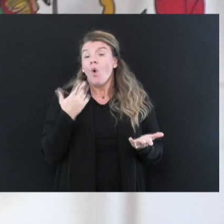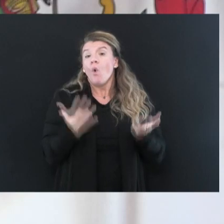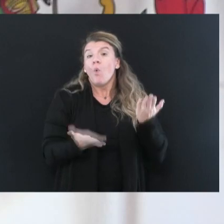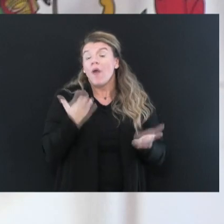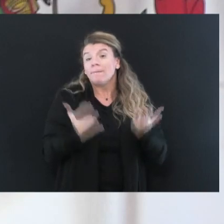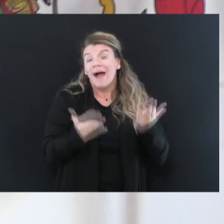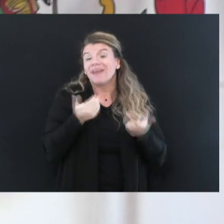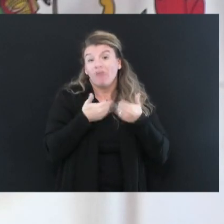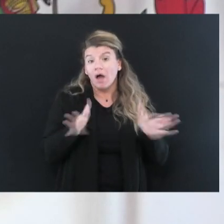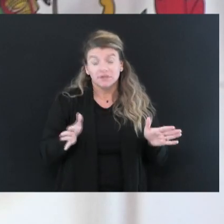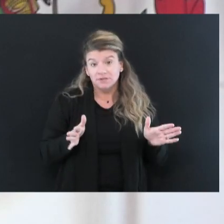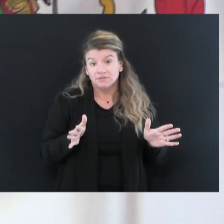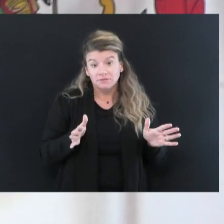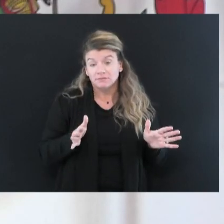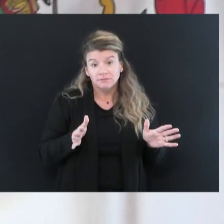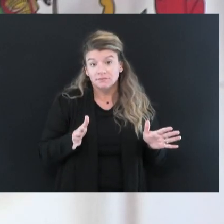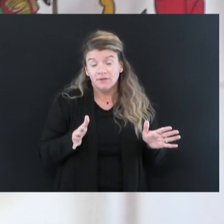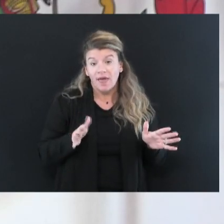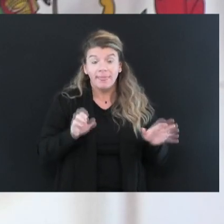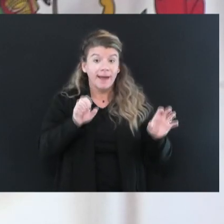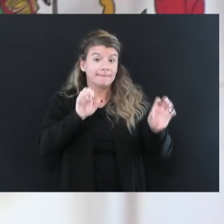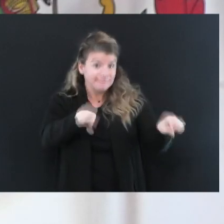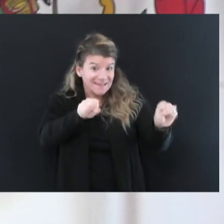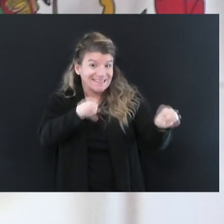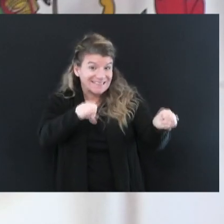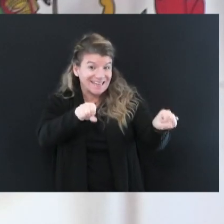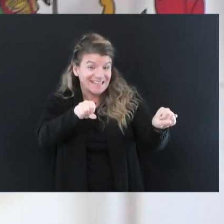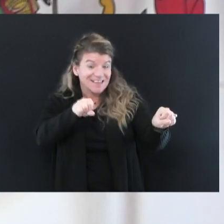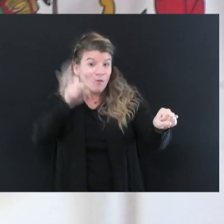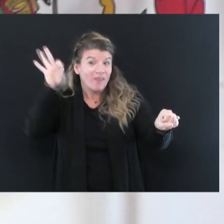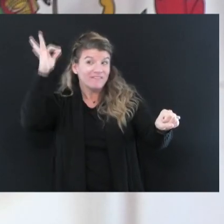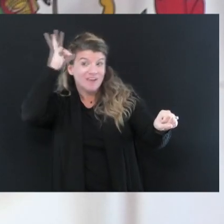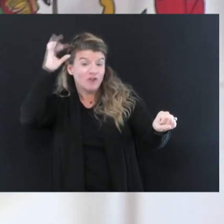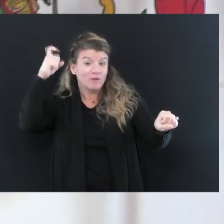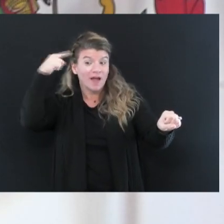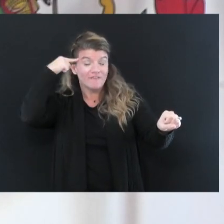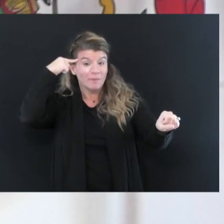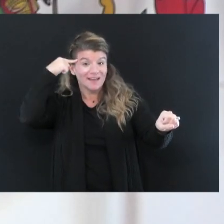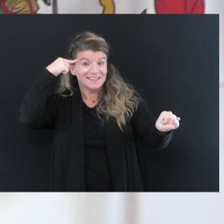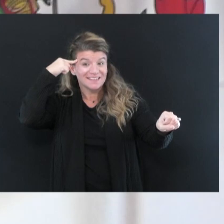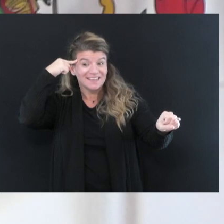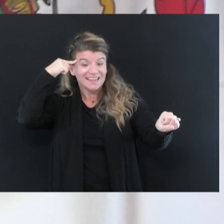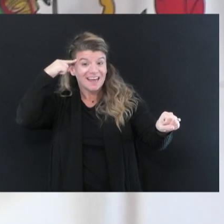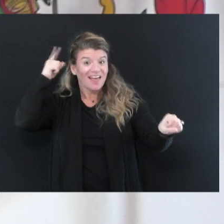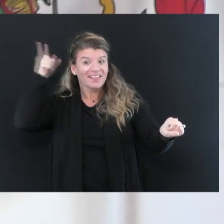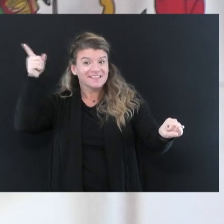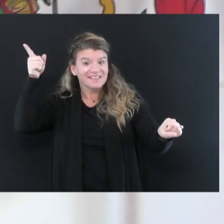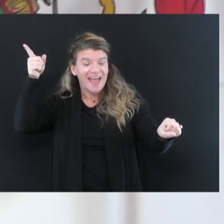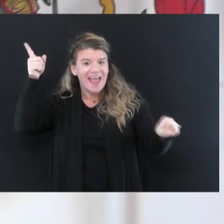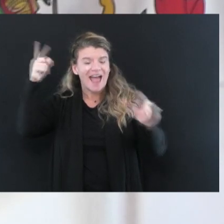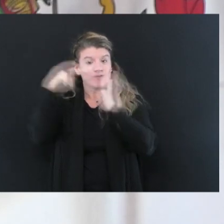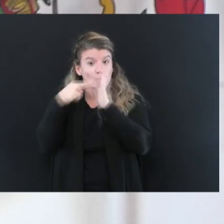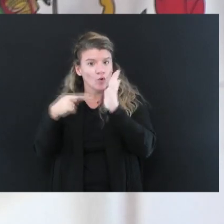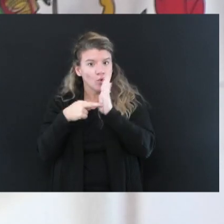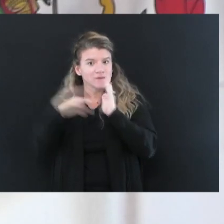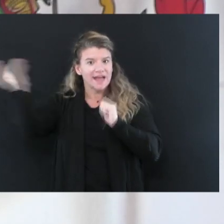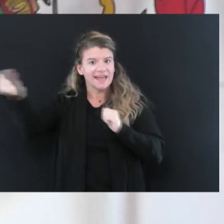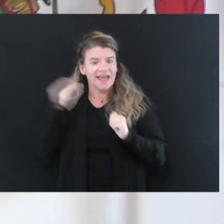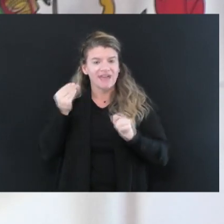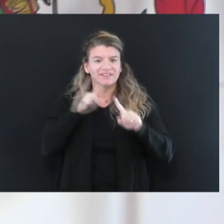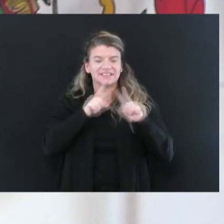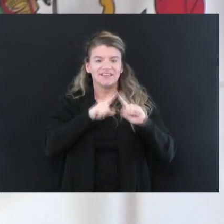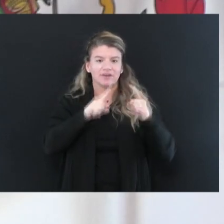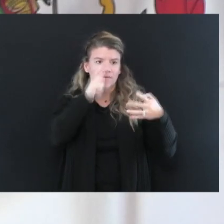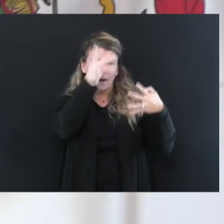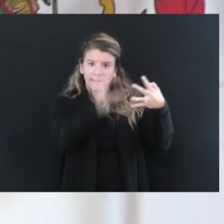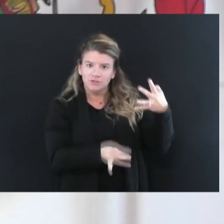well lost our abilities with the federal government to give us more optionality with these